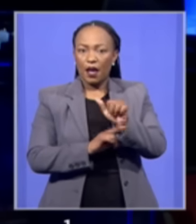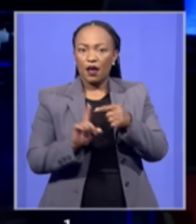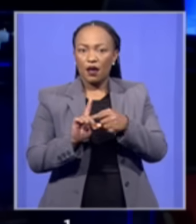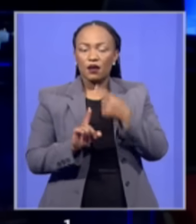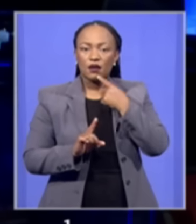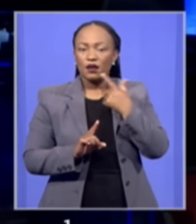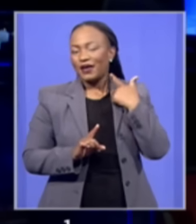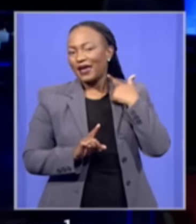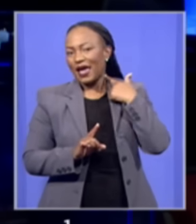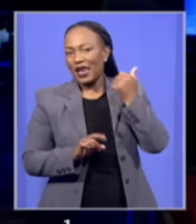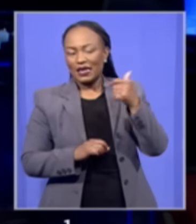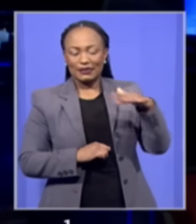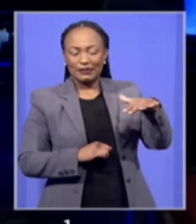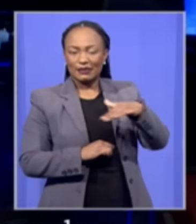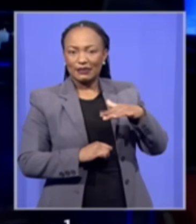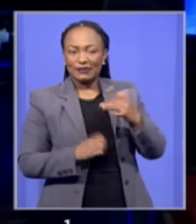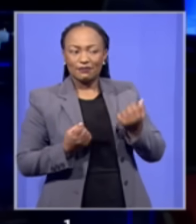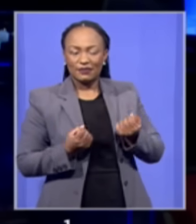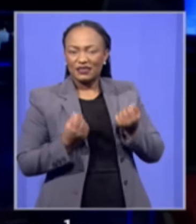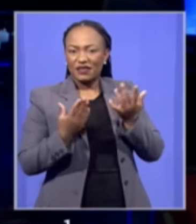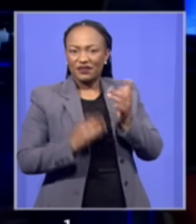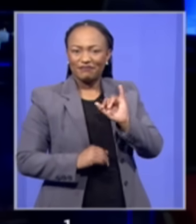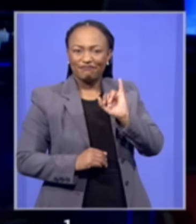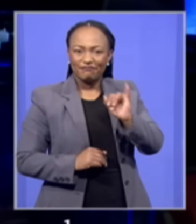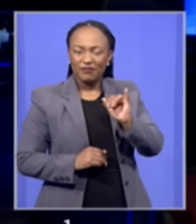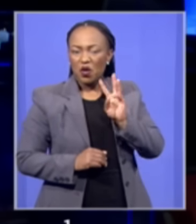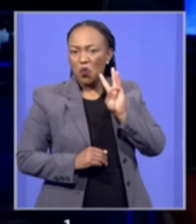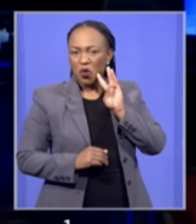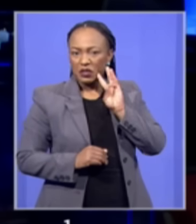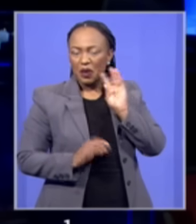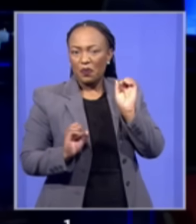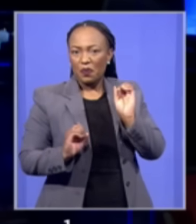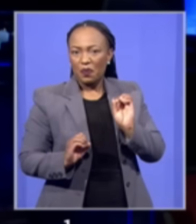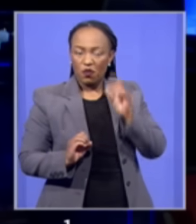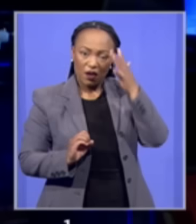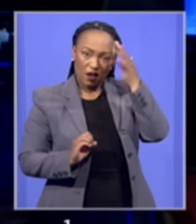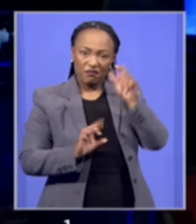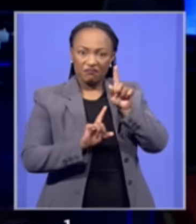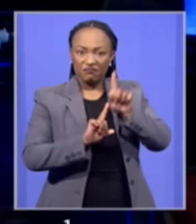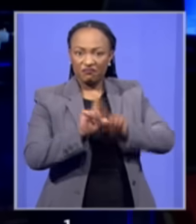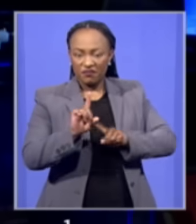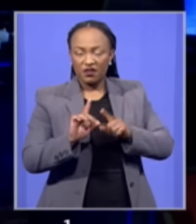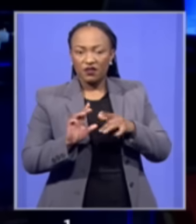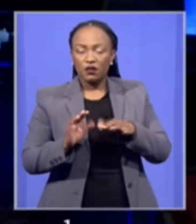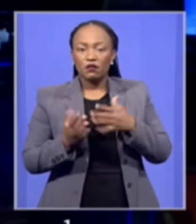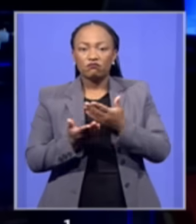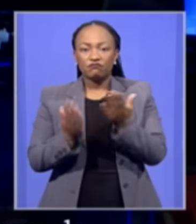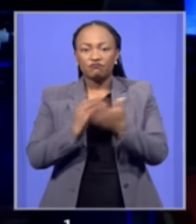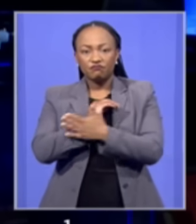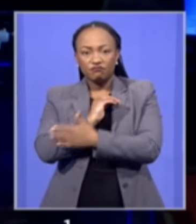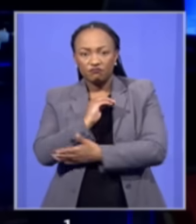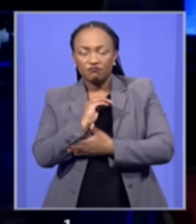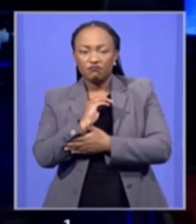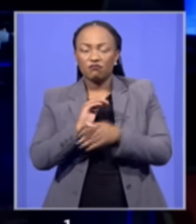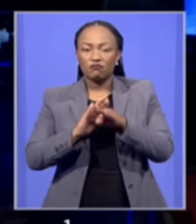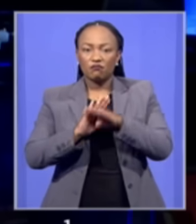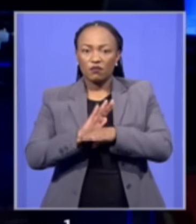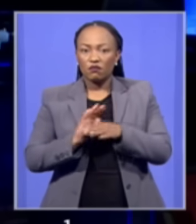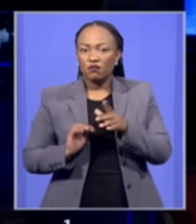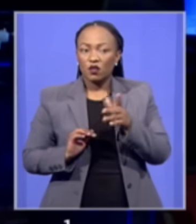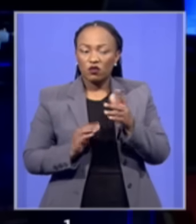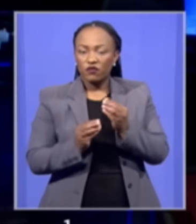Alexandra ke sesupo sa ho hloleha ha mmuso. Mokga o gakotse letsholo le matla naha ka bophara le tla tsepamisa maikutlo ntlheng